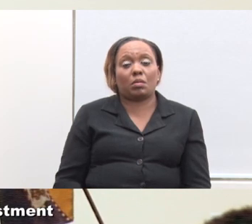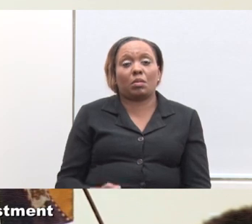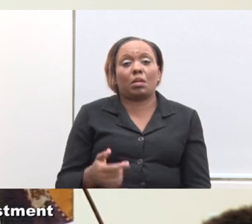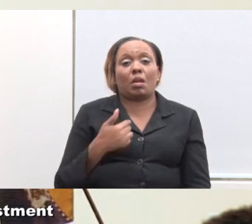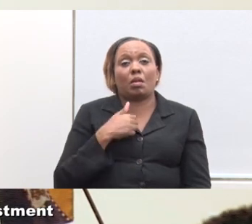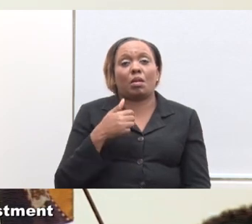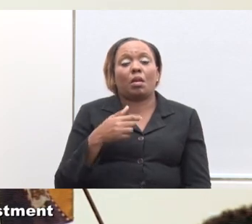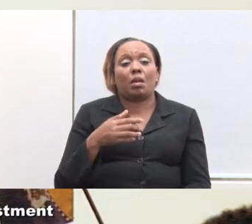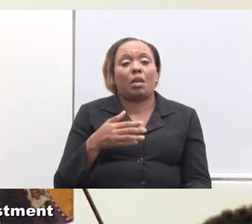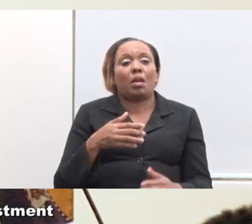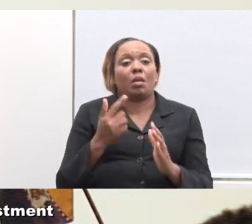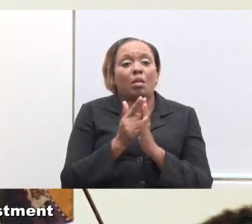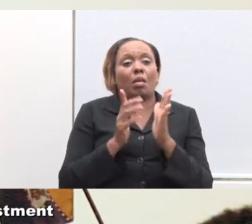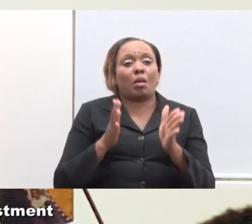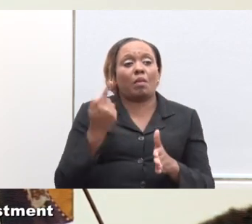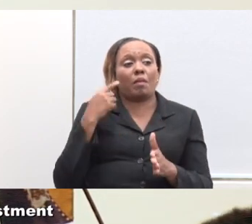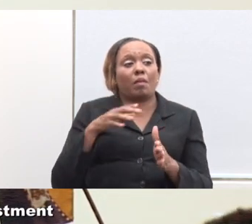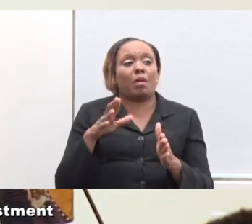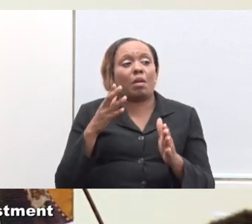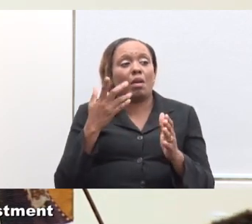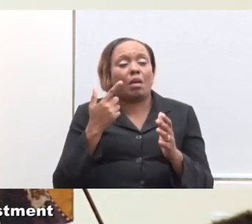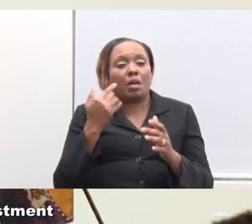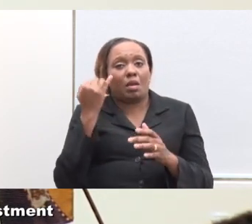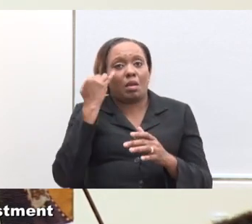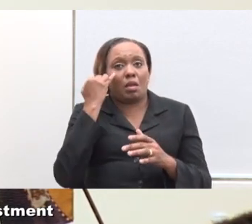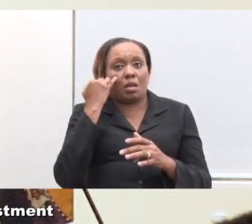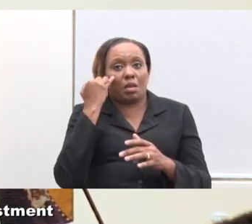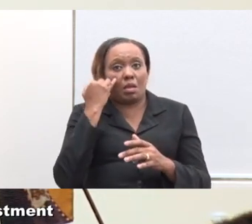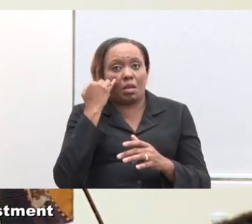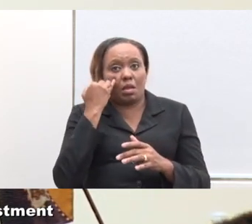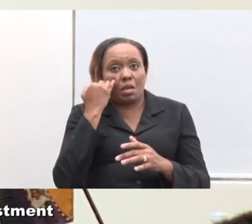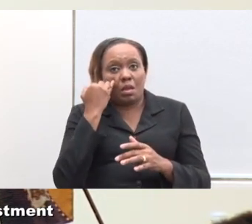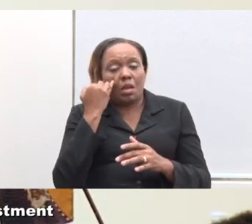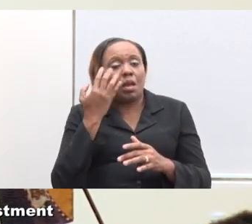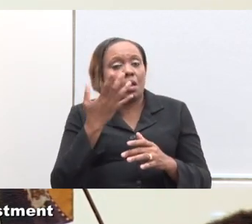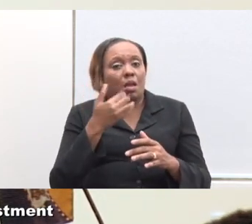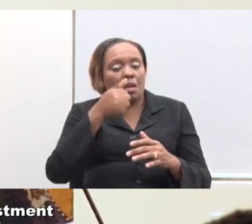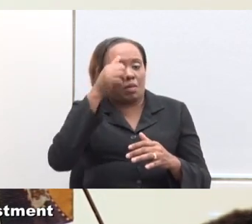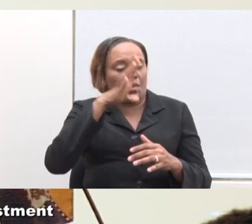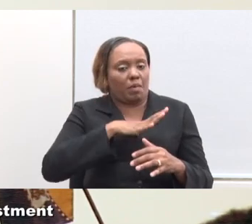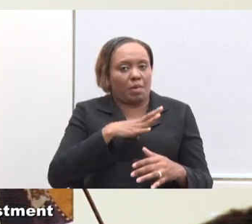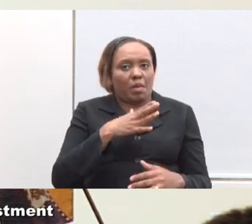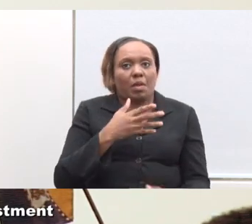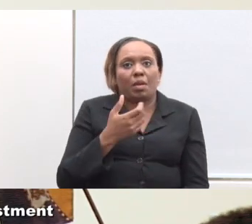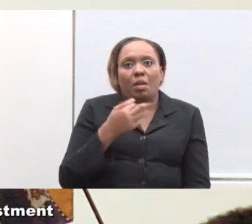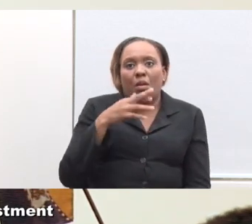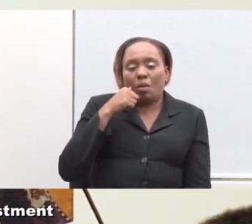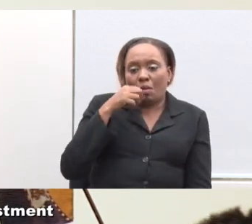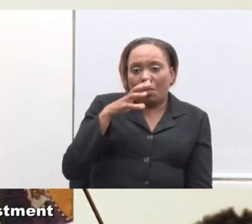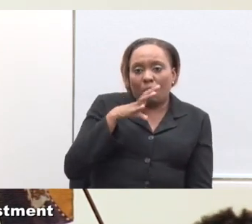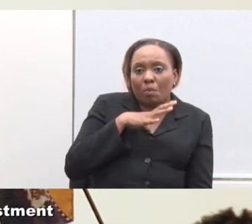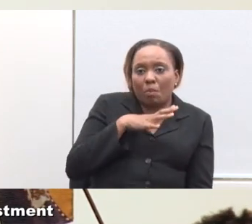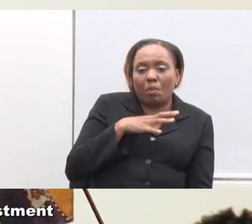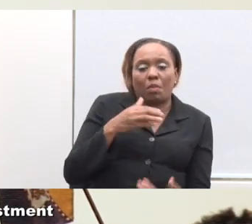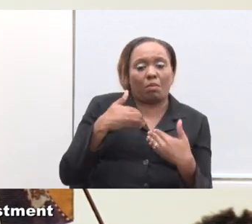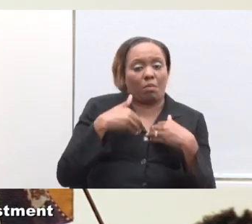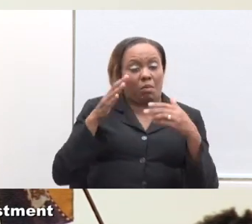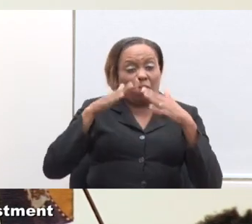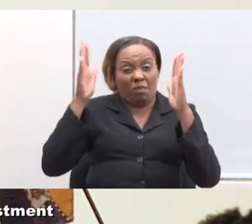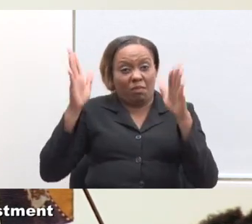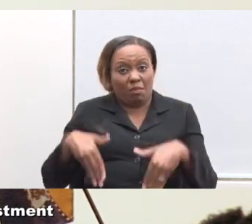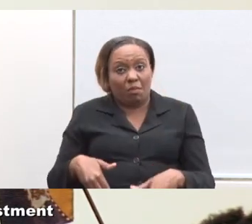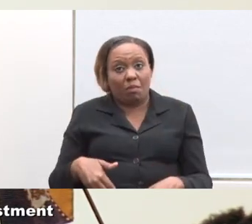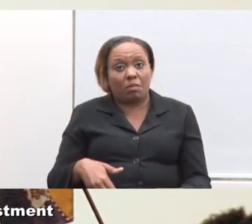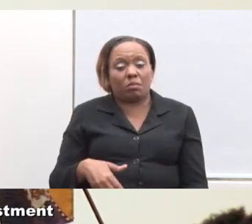something to defend, they're less likely to play fast and loose with it. Once a man or a woman has a house